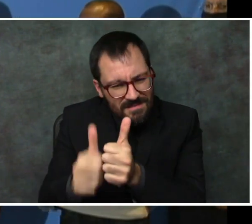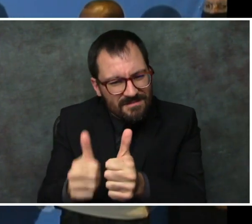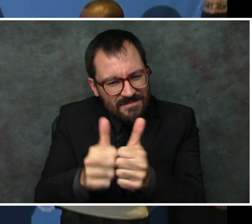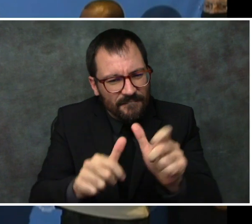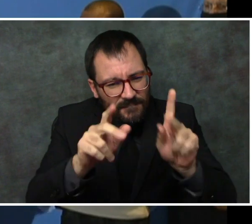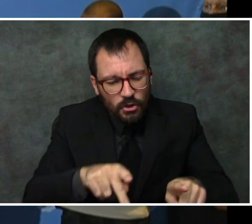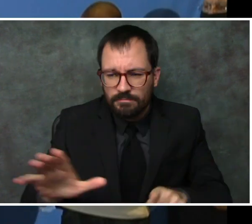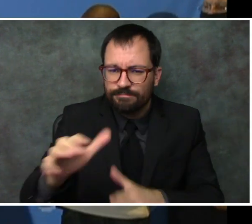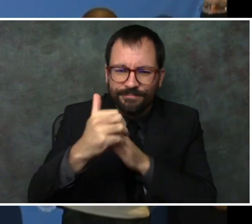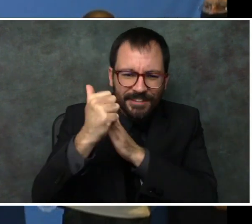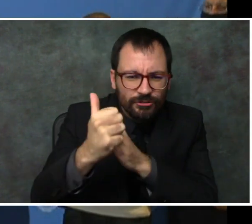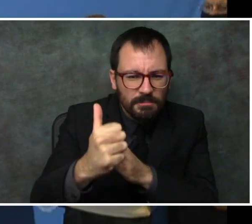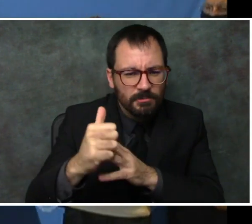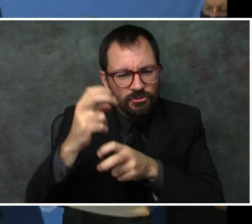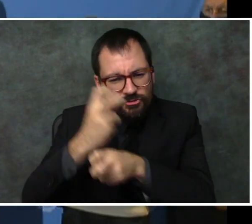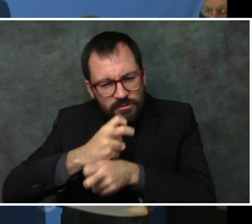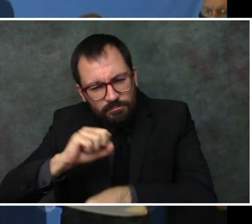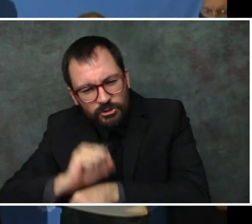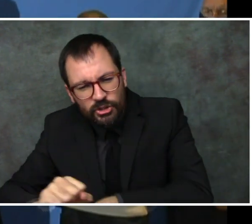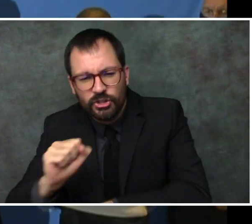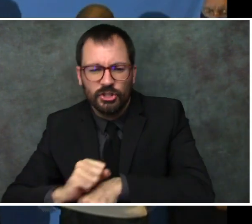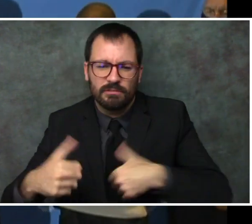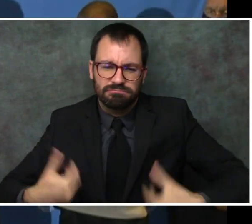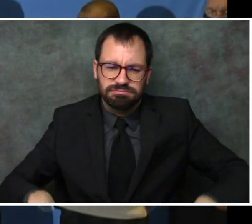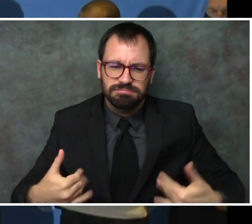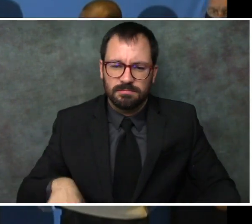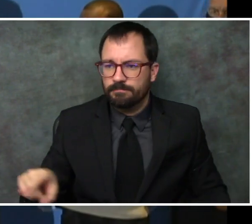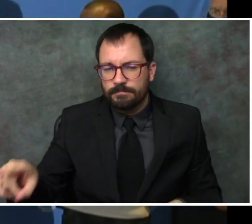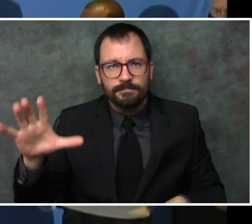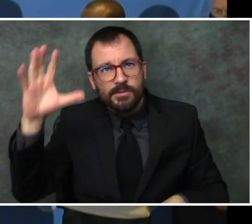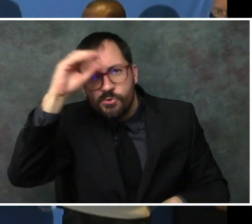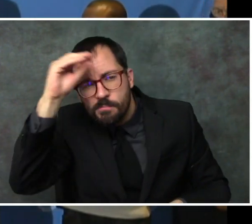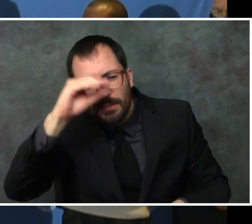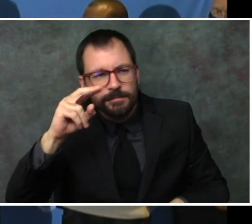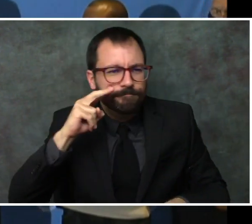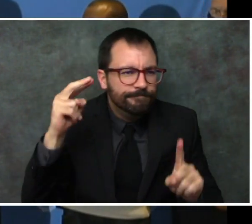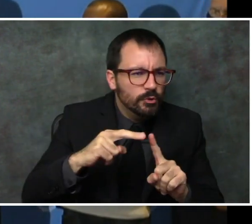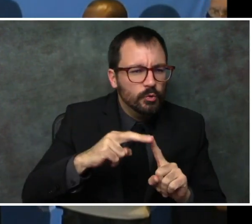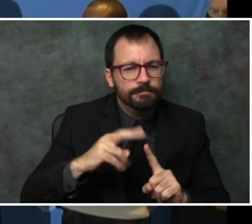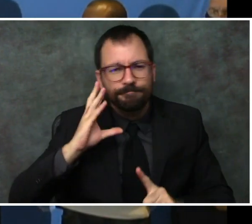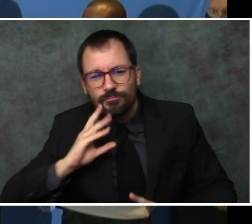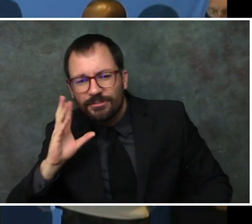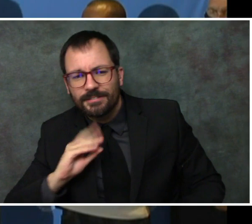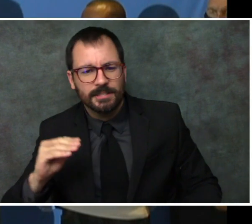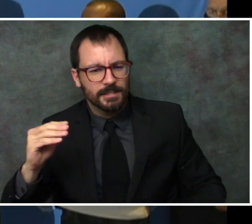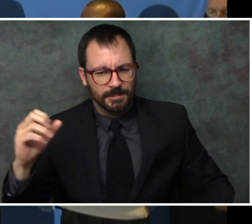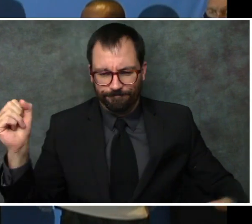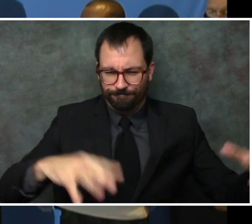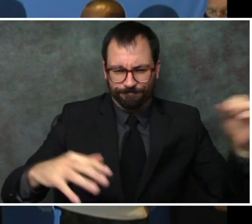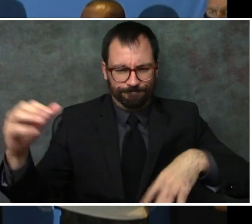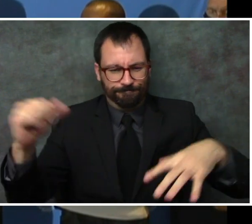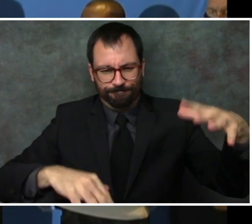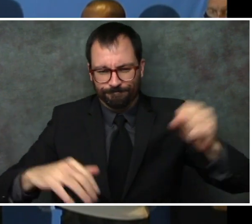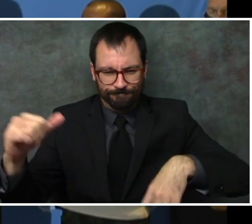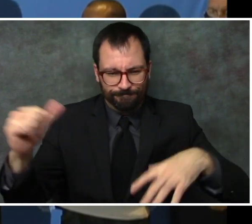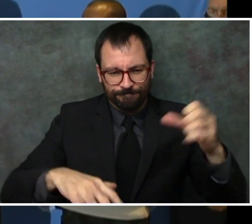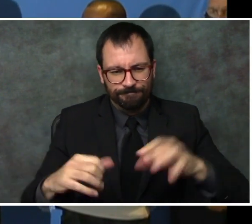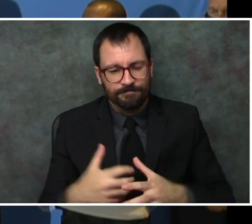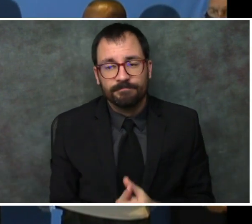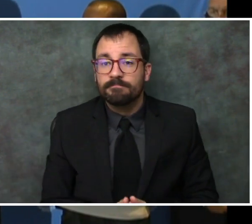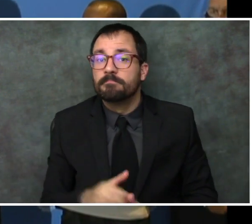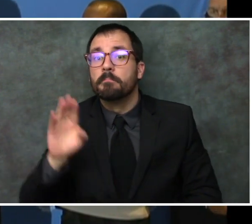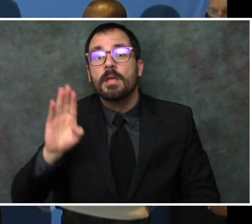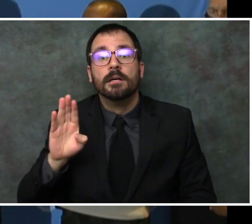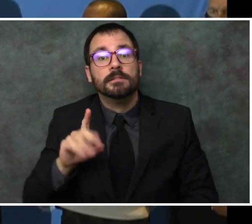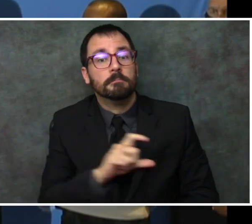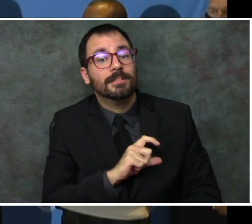member of the community who took time to share their views and their experiences. I want to thank each member of the Boston Police Department, starting with Commissioner Gross